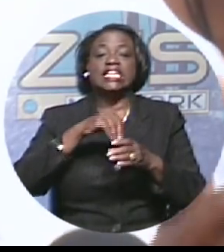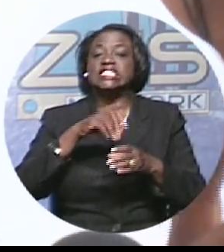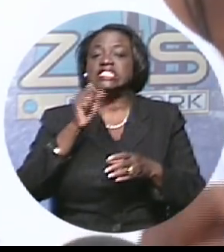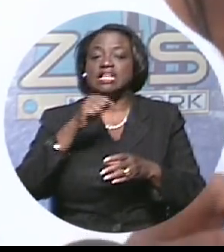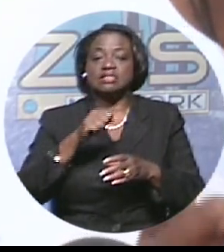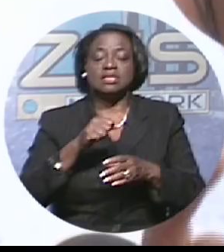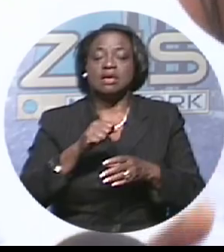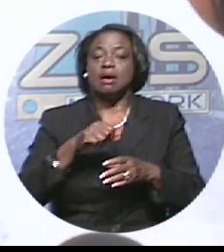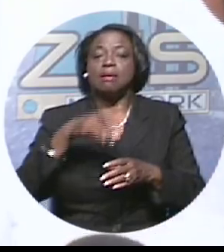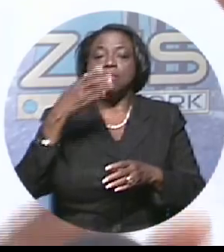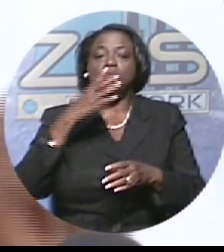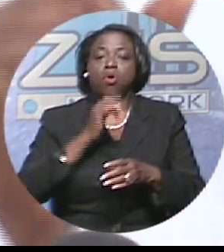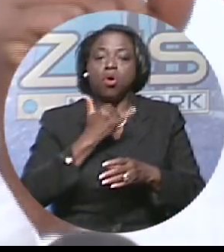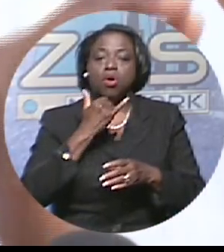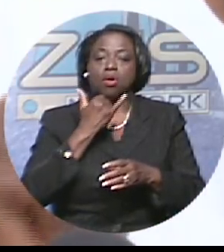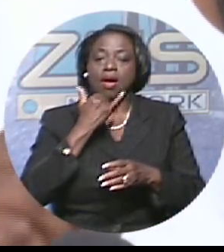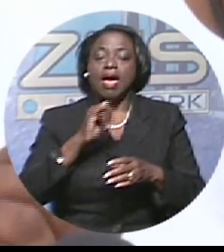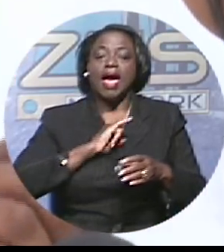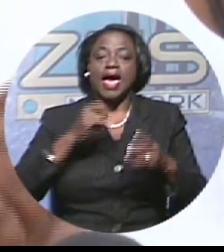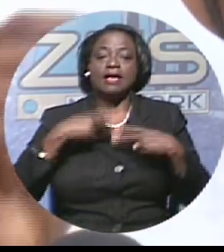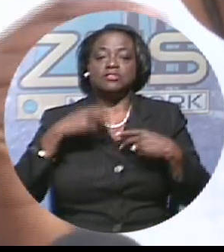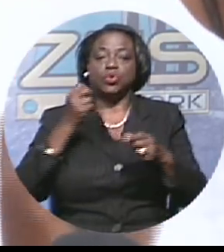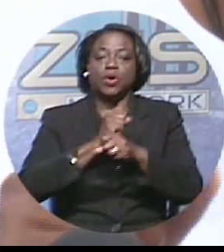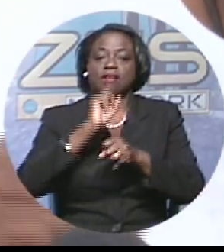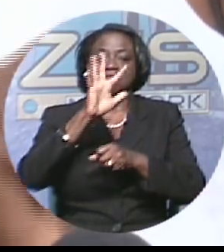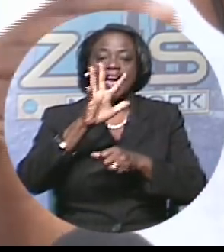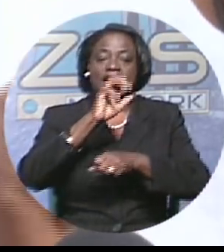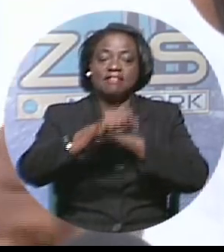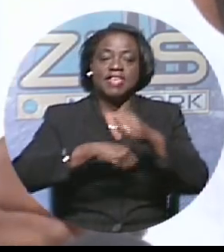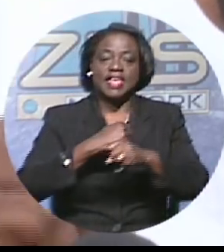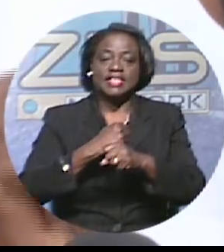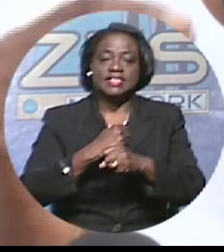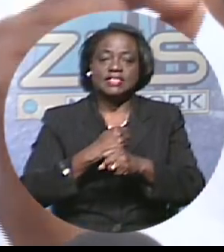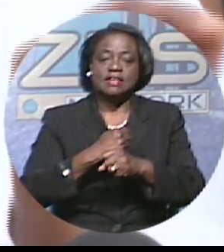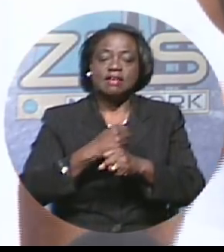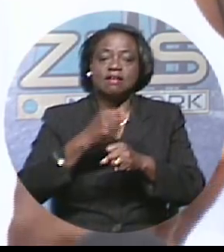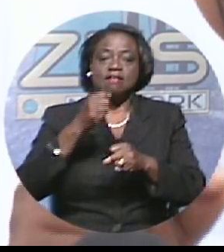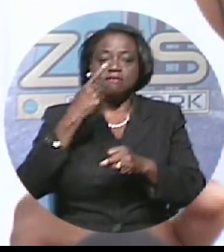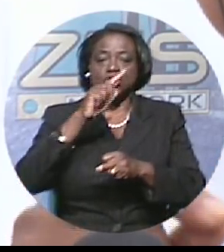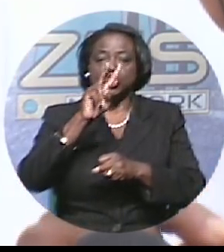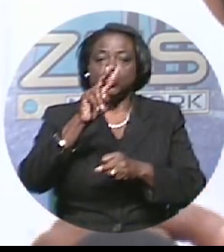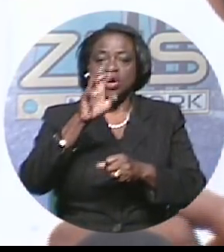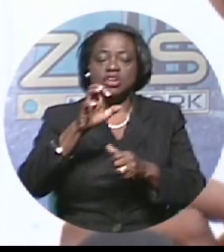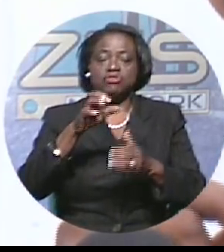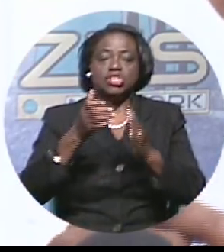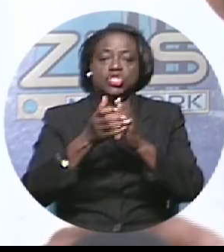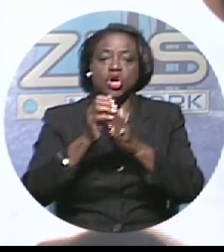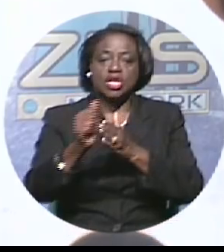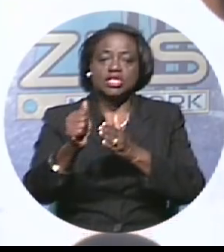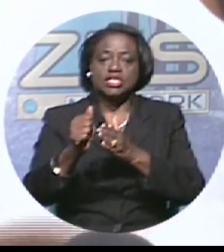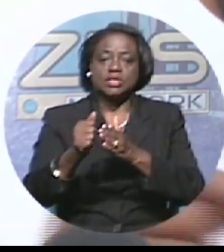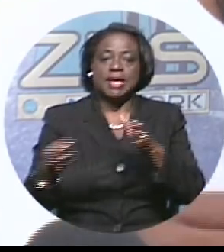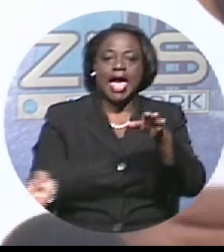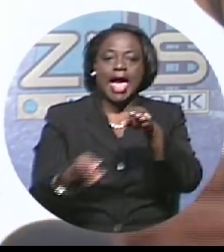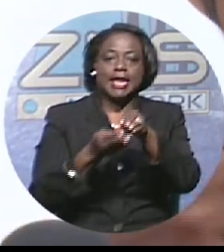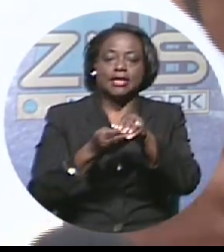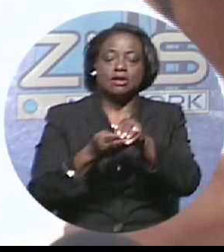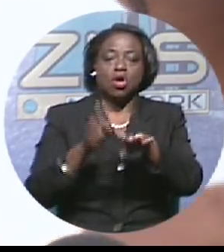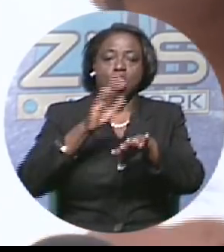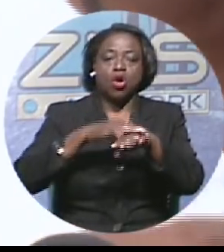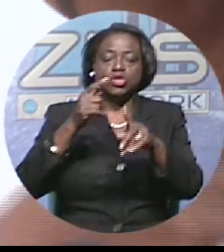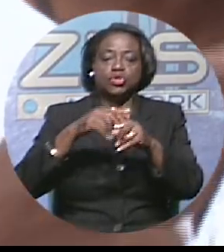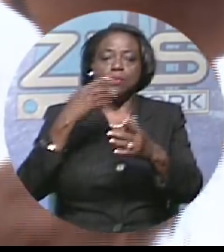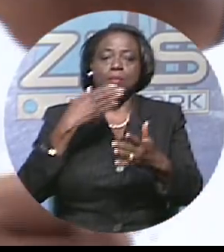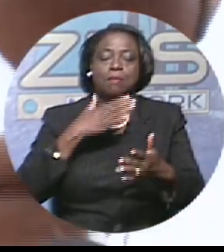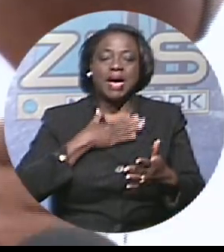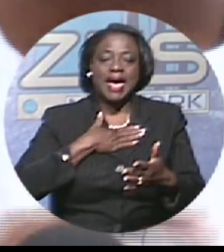work 5 years for $200 to be added on my salary each month. All right? That is what they